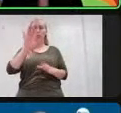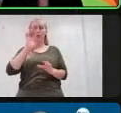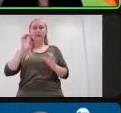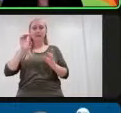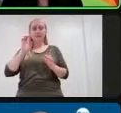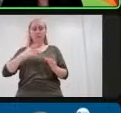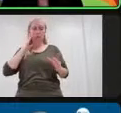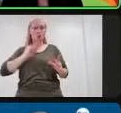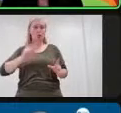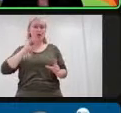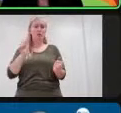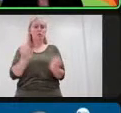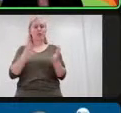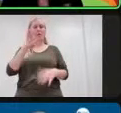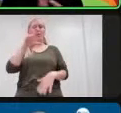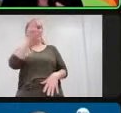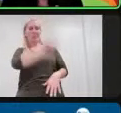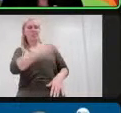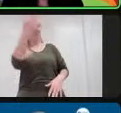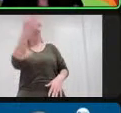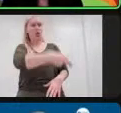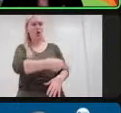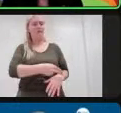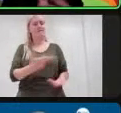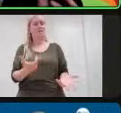down or